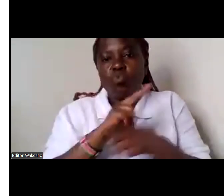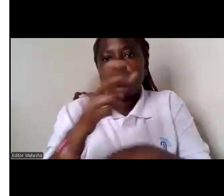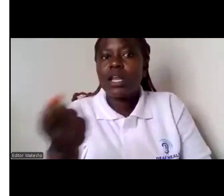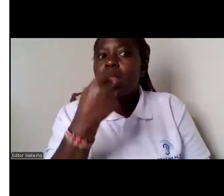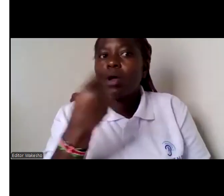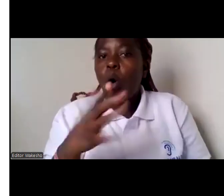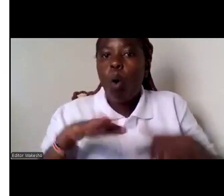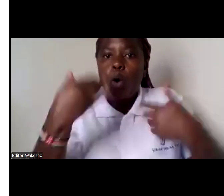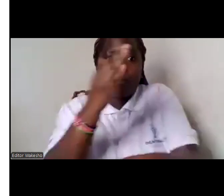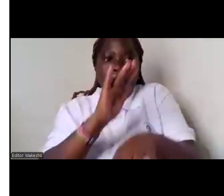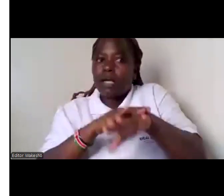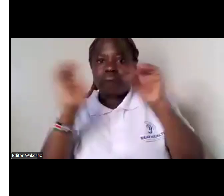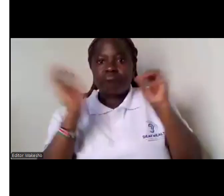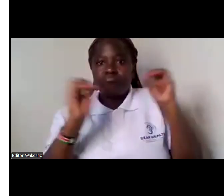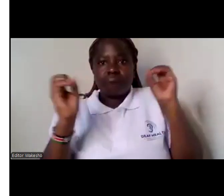patch.